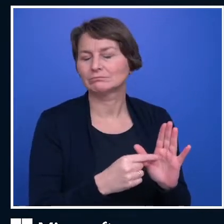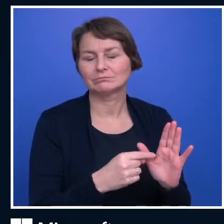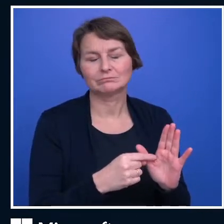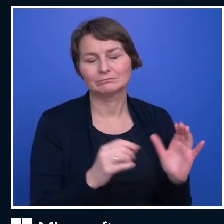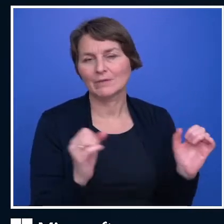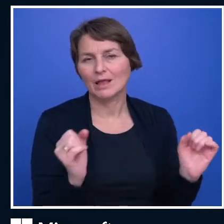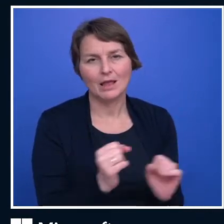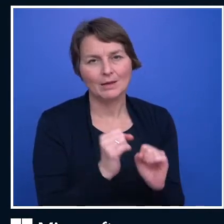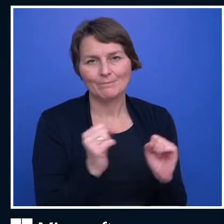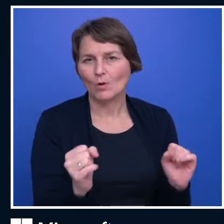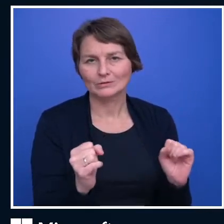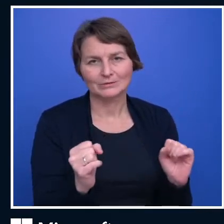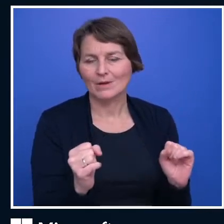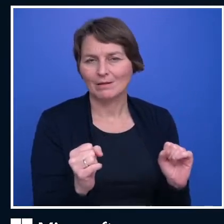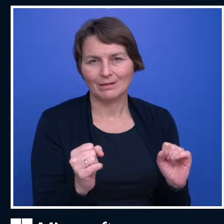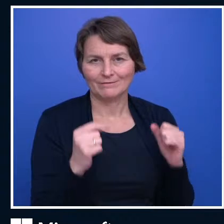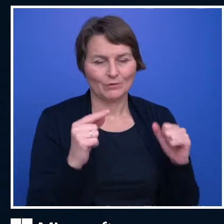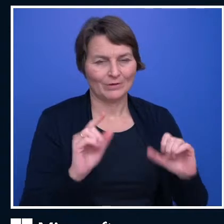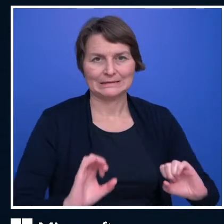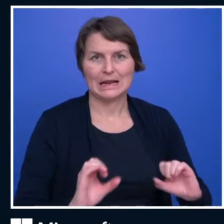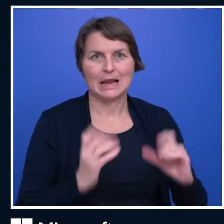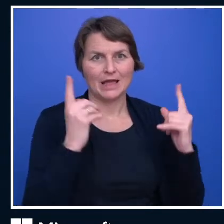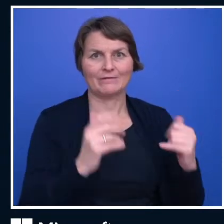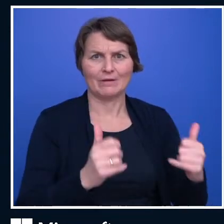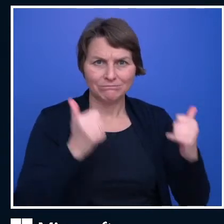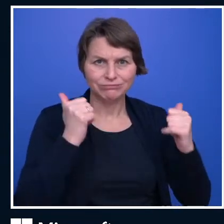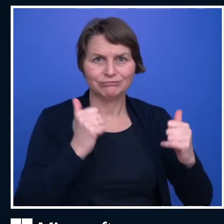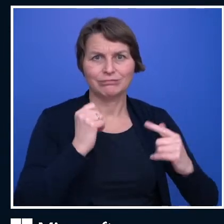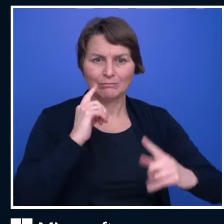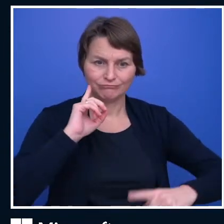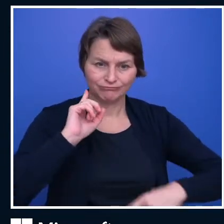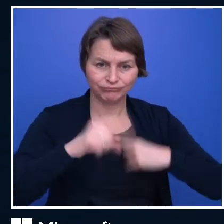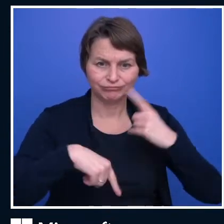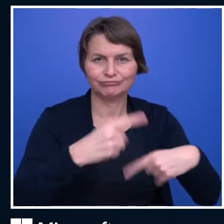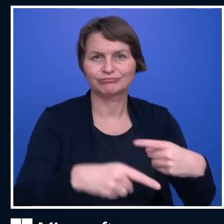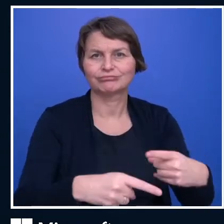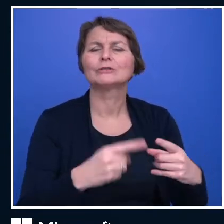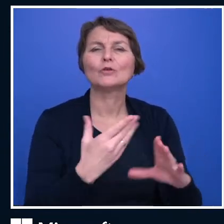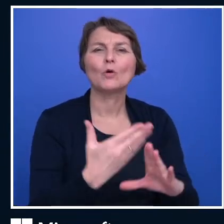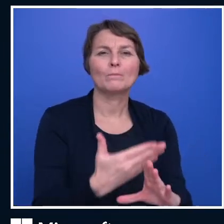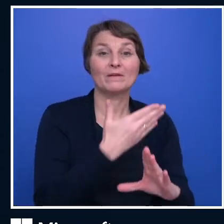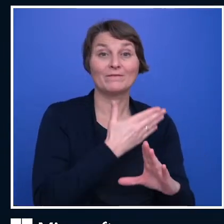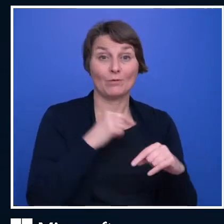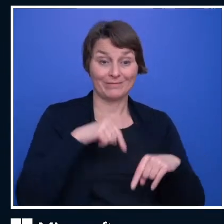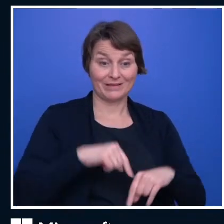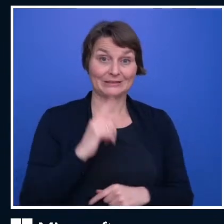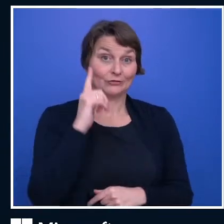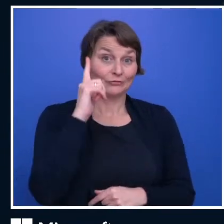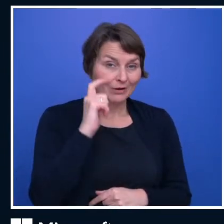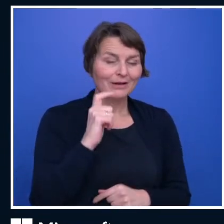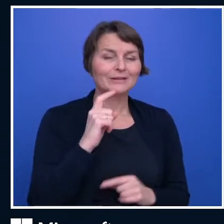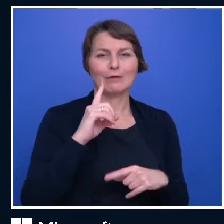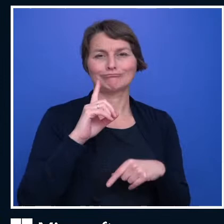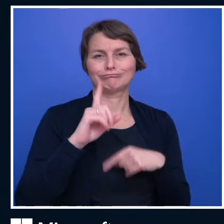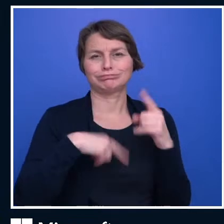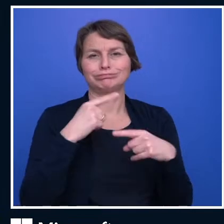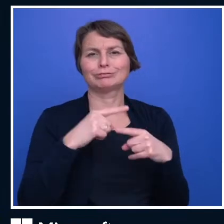time. So I executed all of these just before the session, so we can take a look